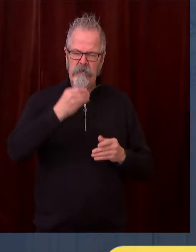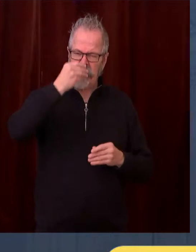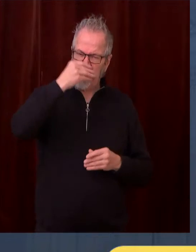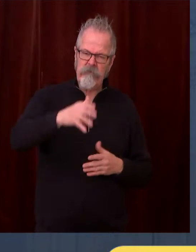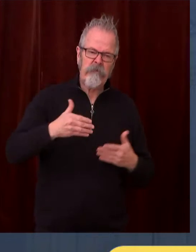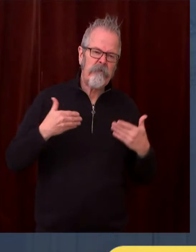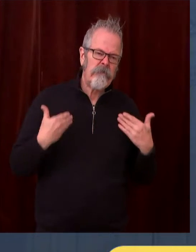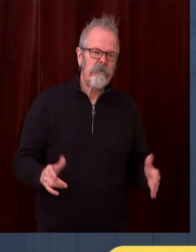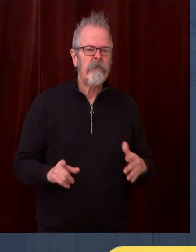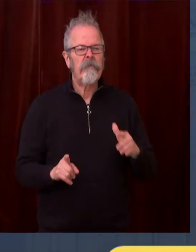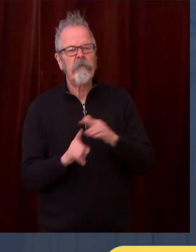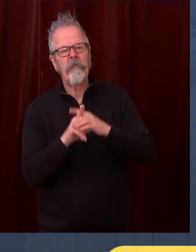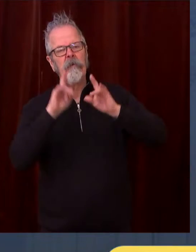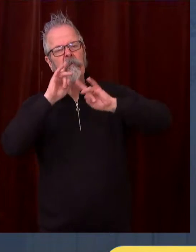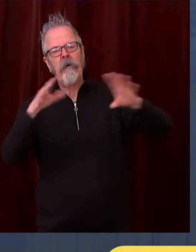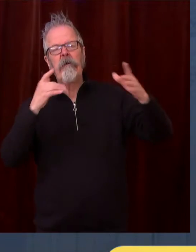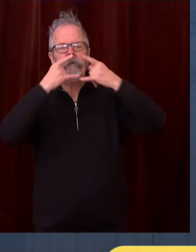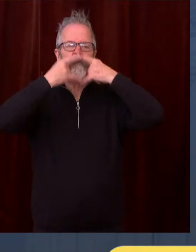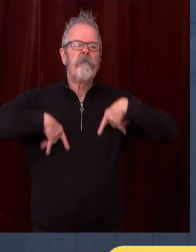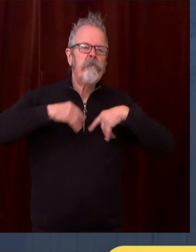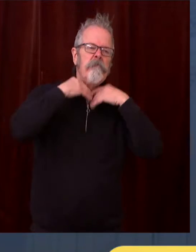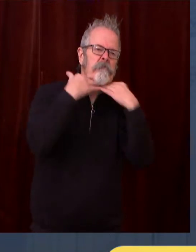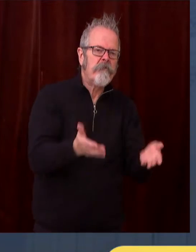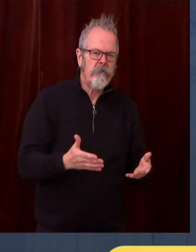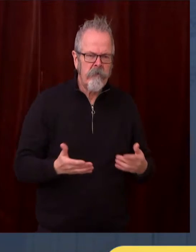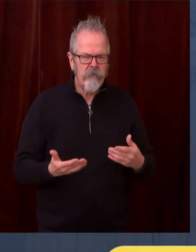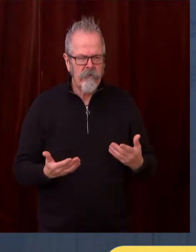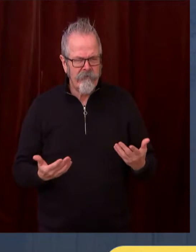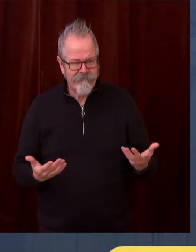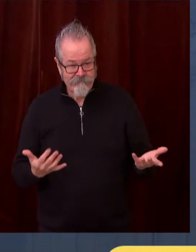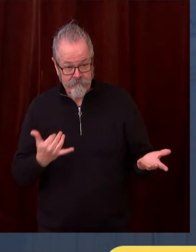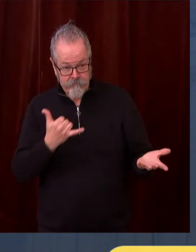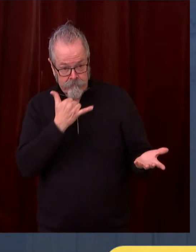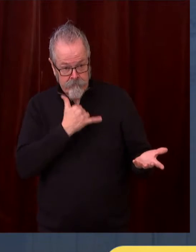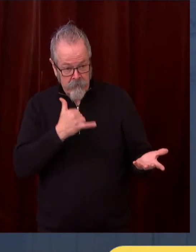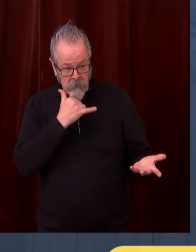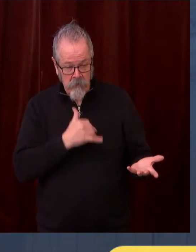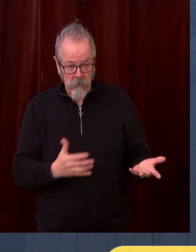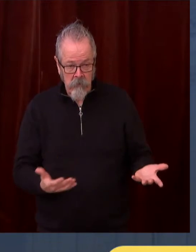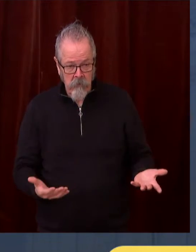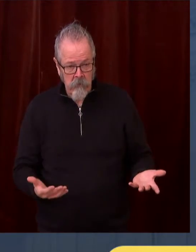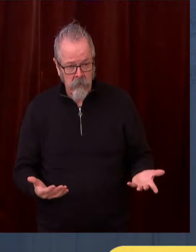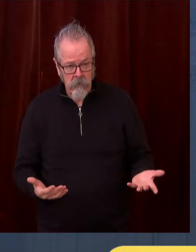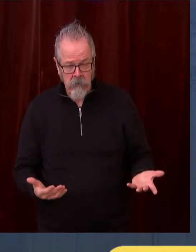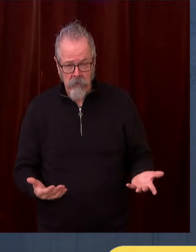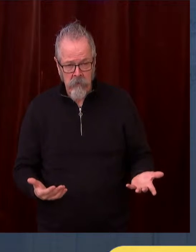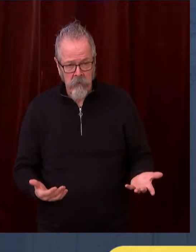more committed to saving lives than to taking them in the next several weeks.